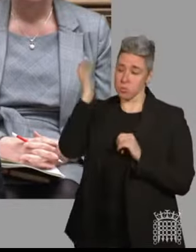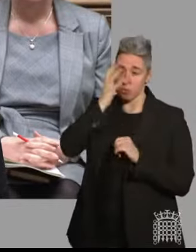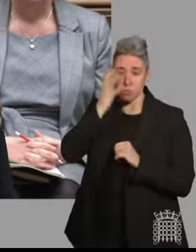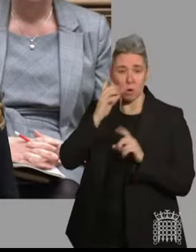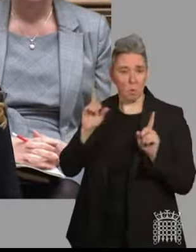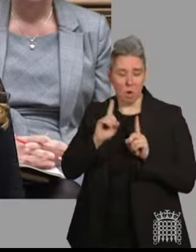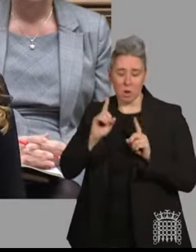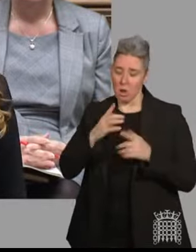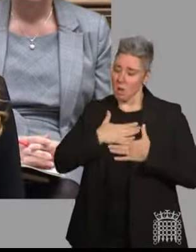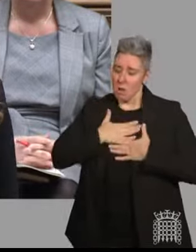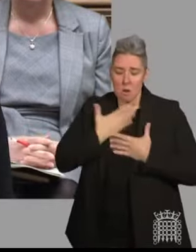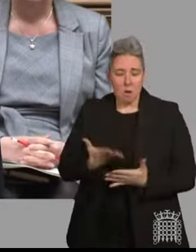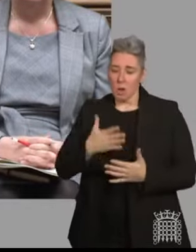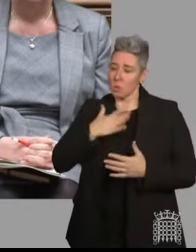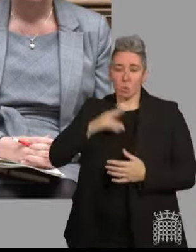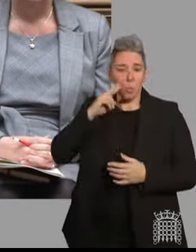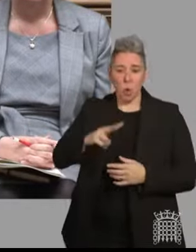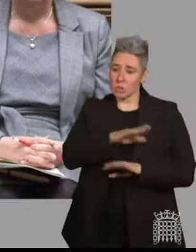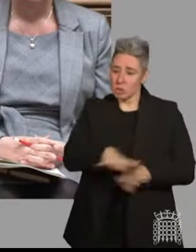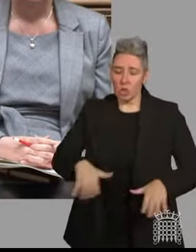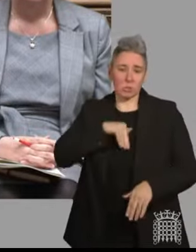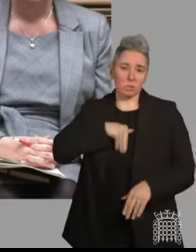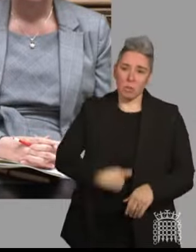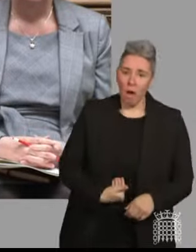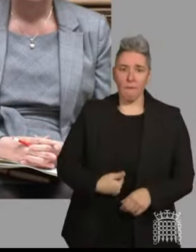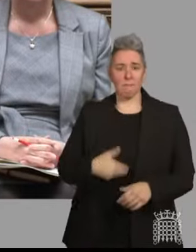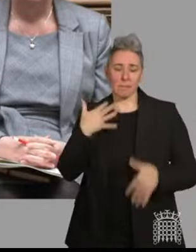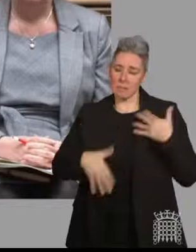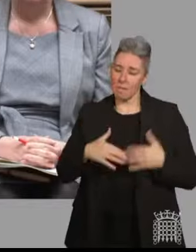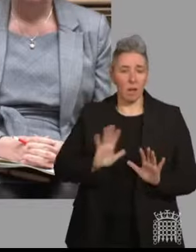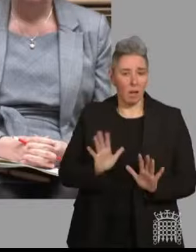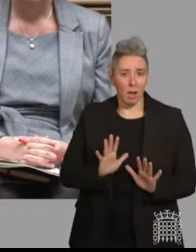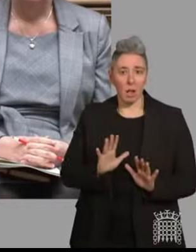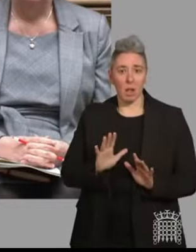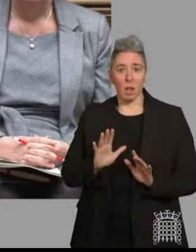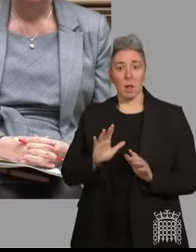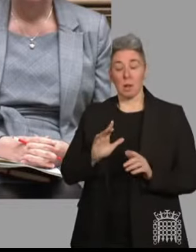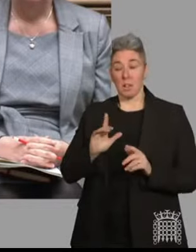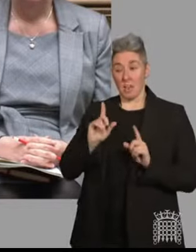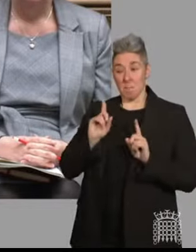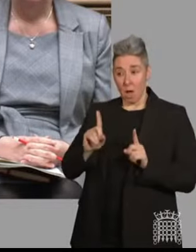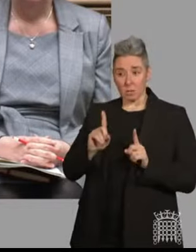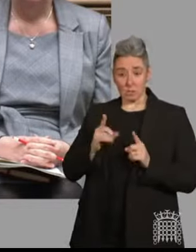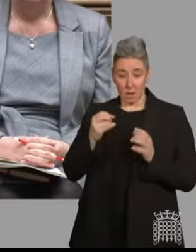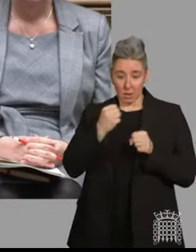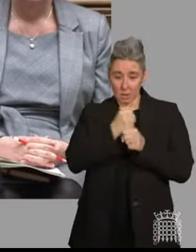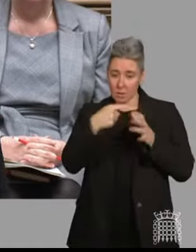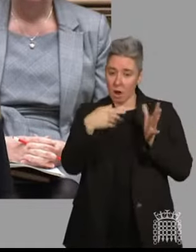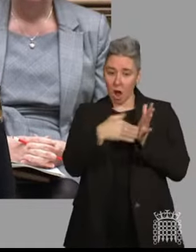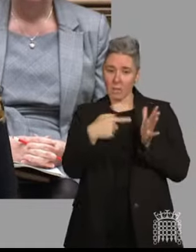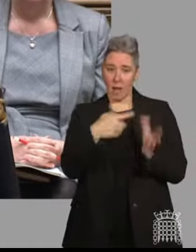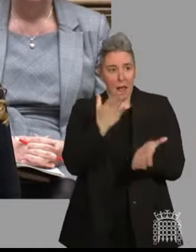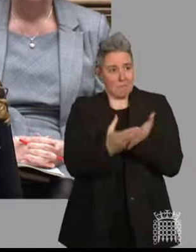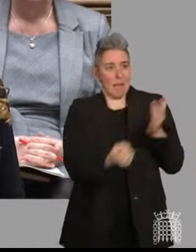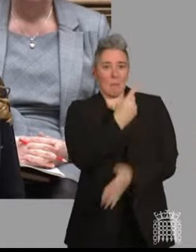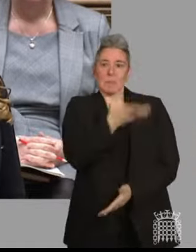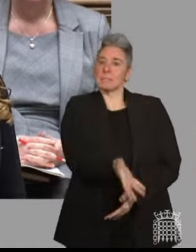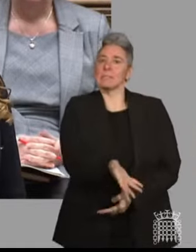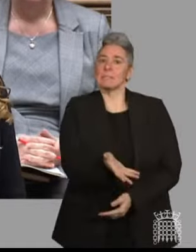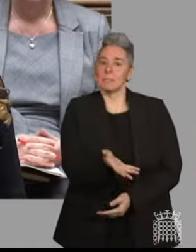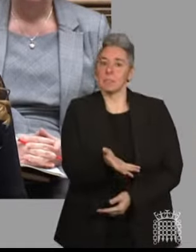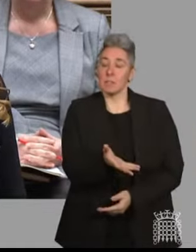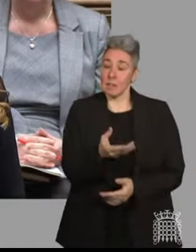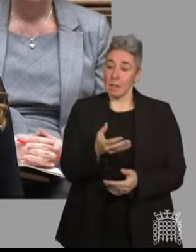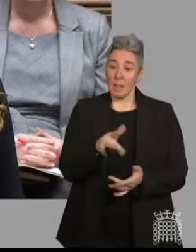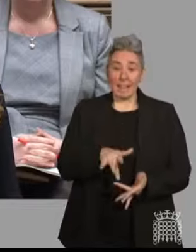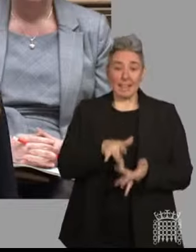living hell is being realised, with innocent children eating weeds and 1,000